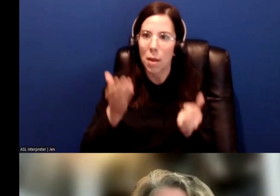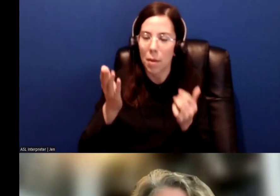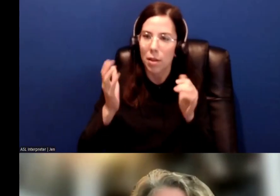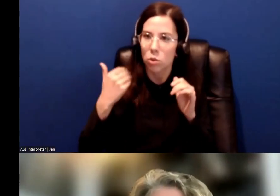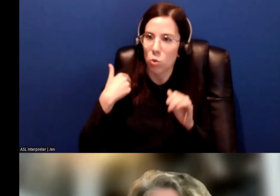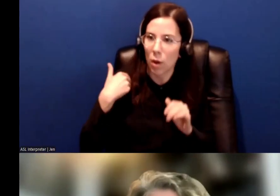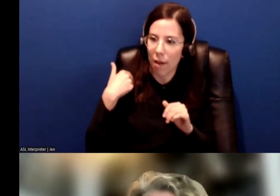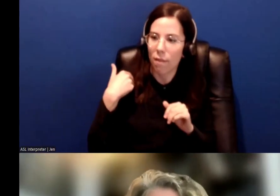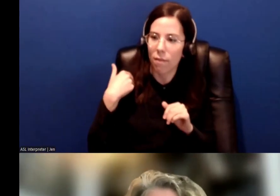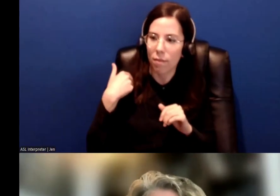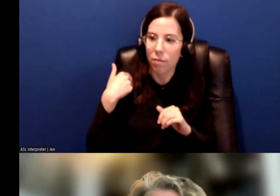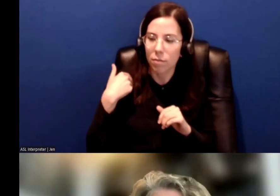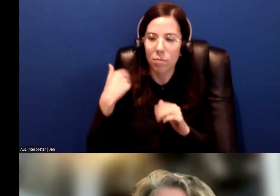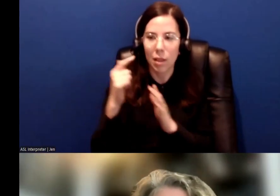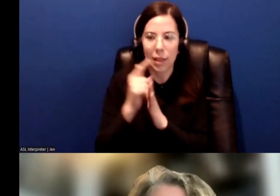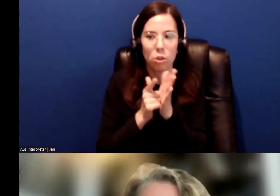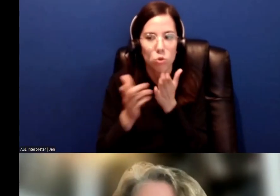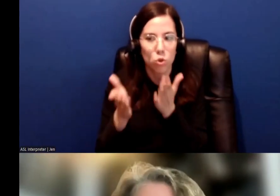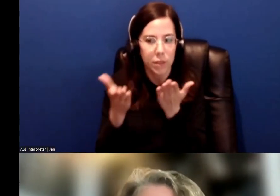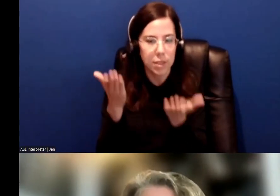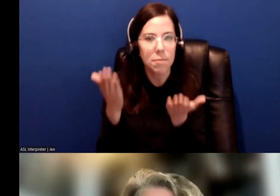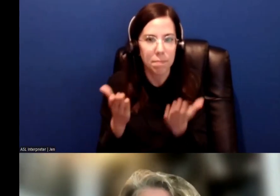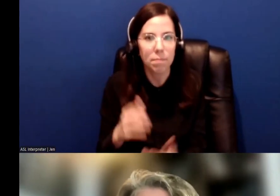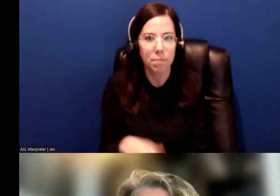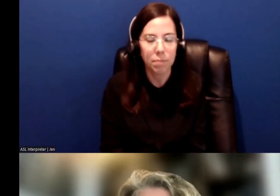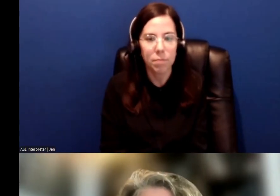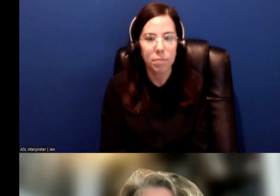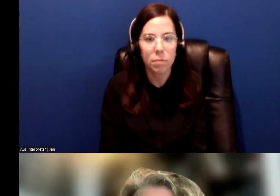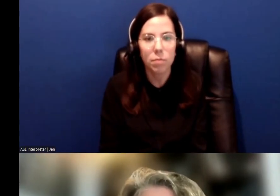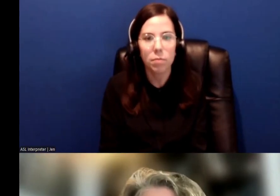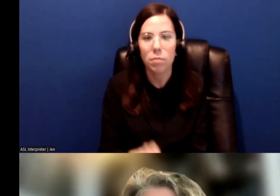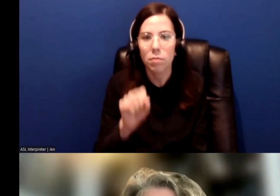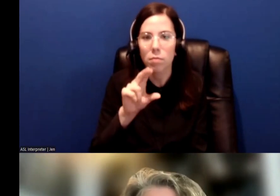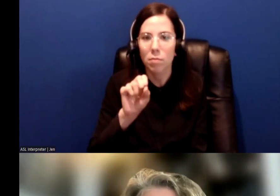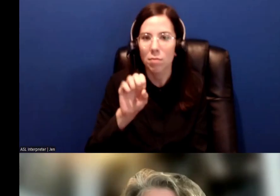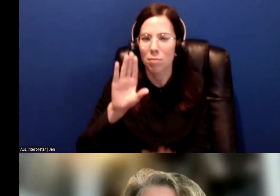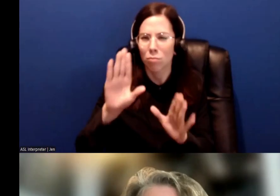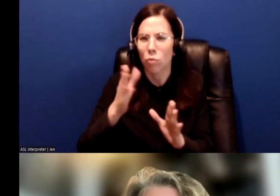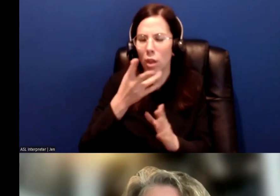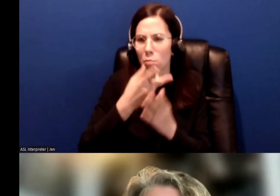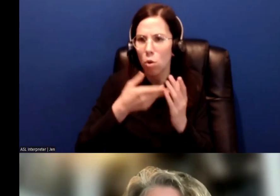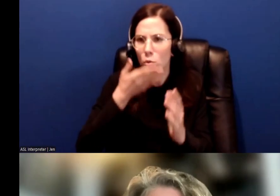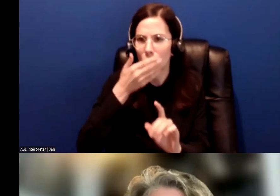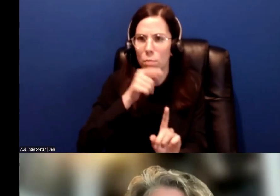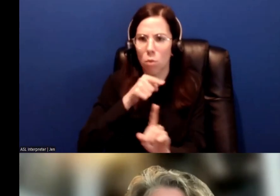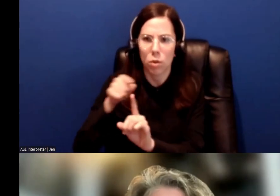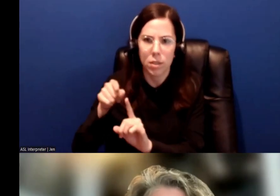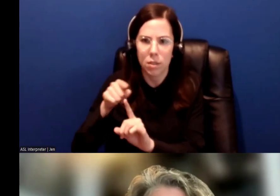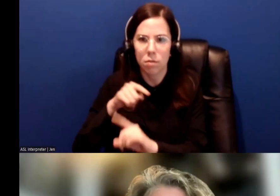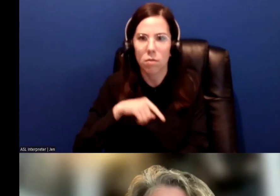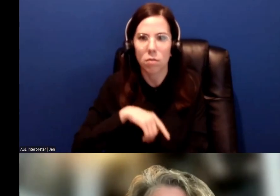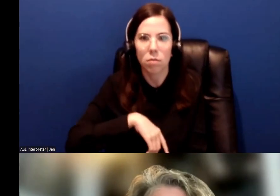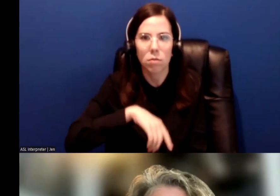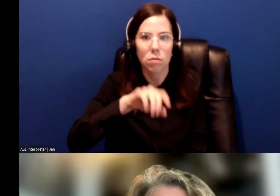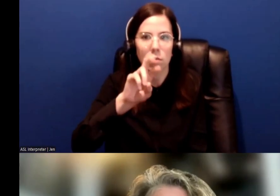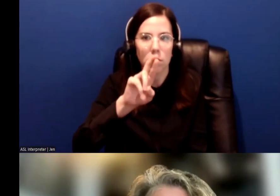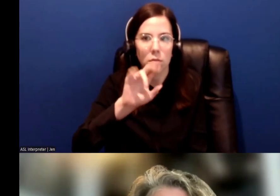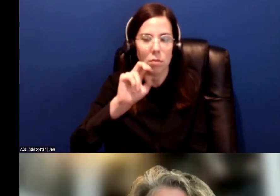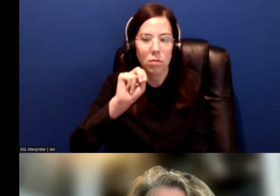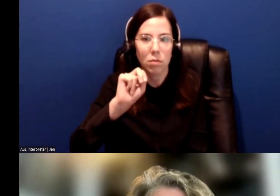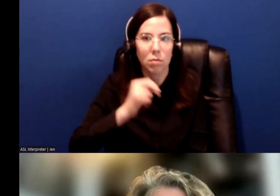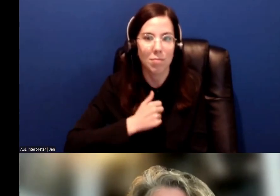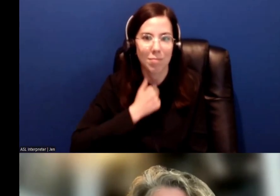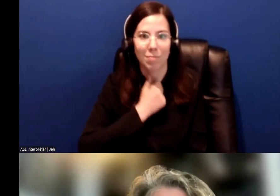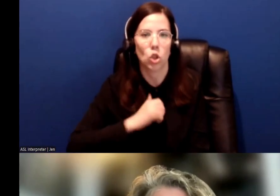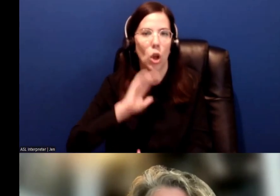to legal services. Great. I think those are both really good. And civilians are, sorry,